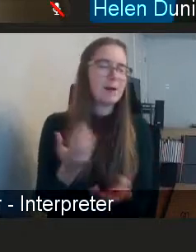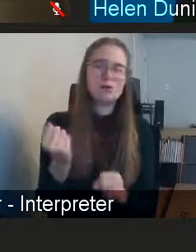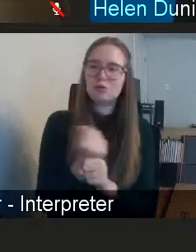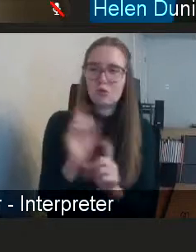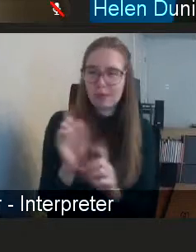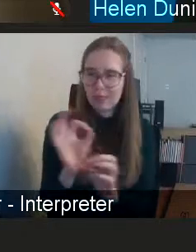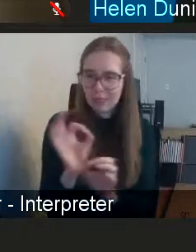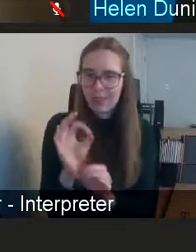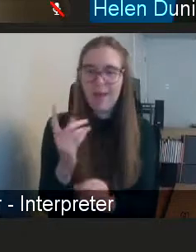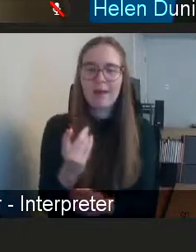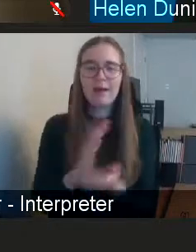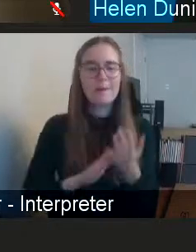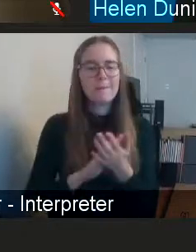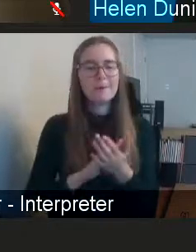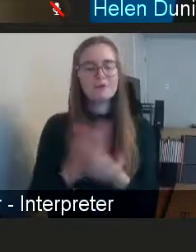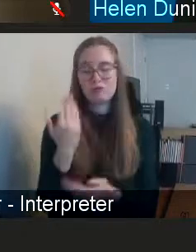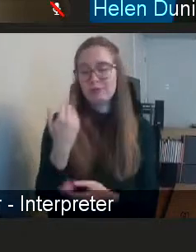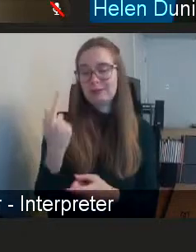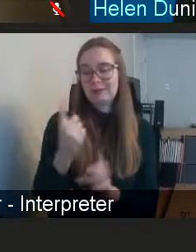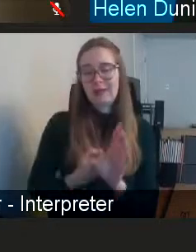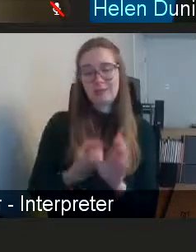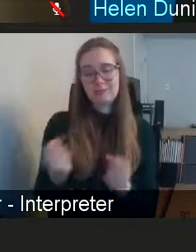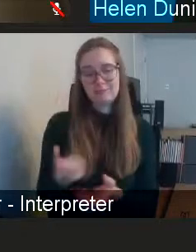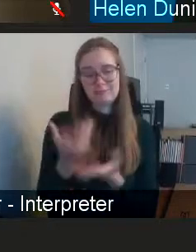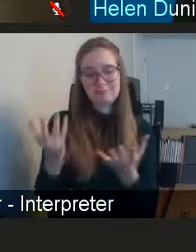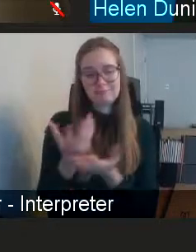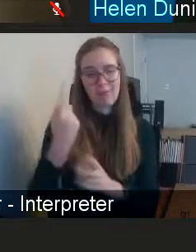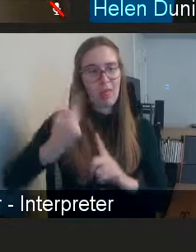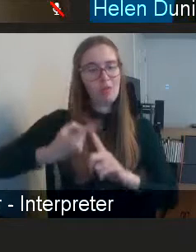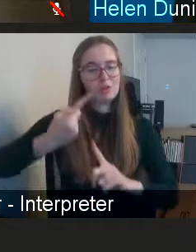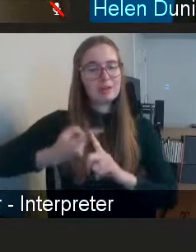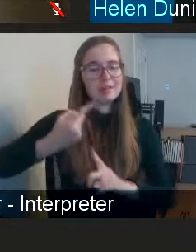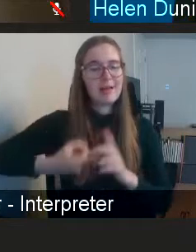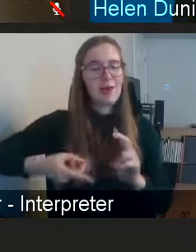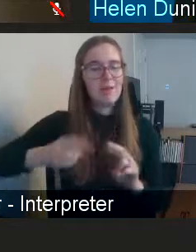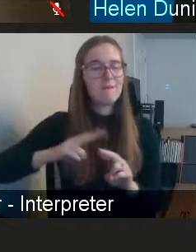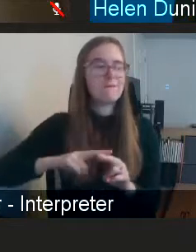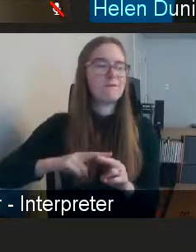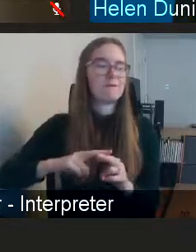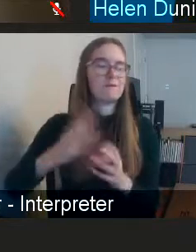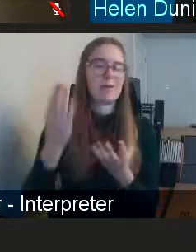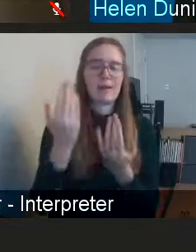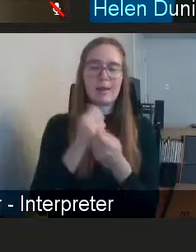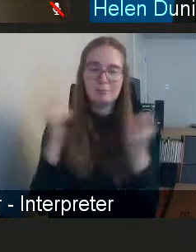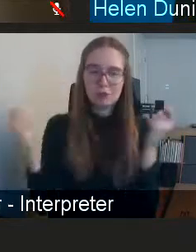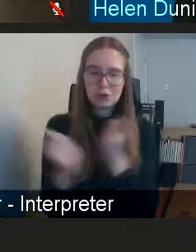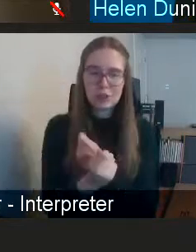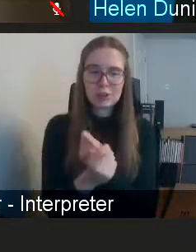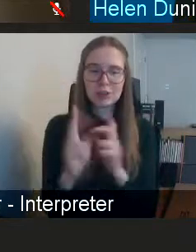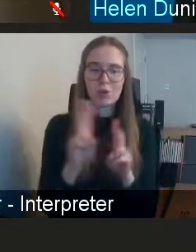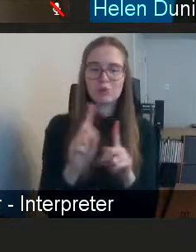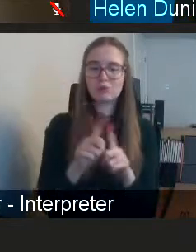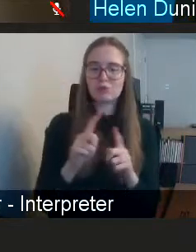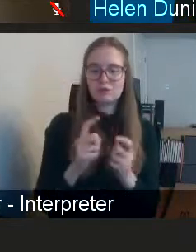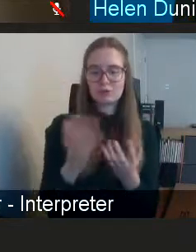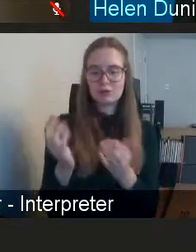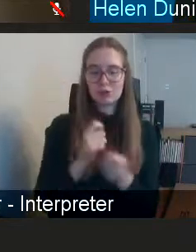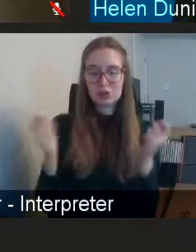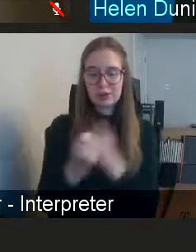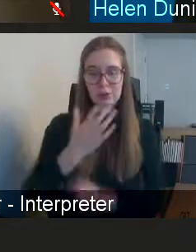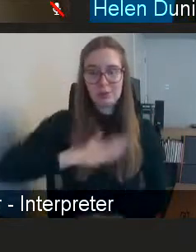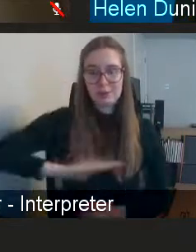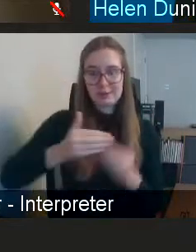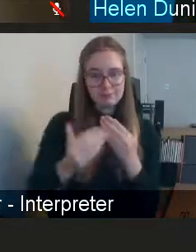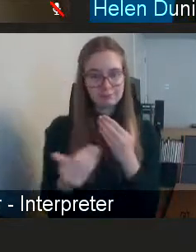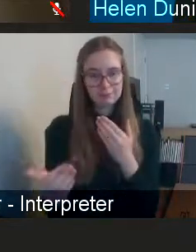years, we've seen a real emerging consensus about the urgency and the scale and pace of change that's required. And